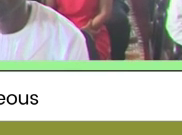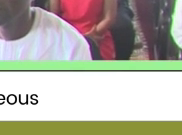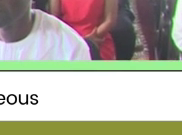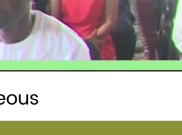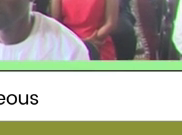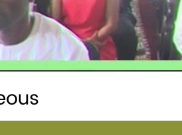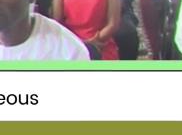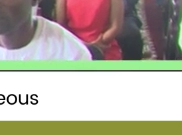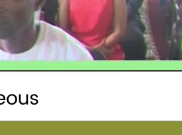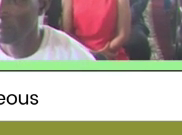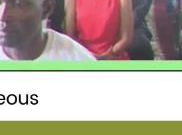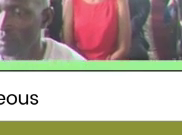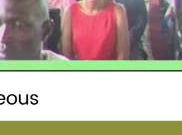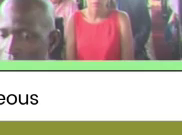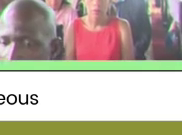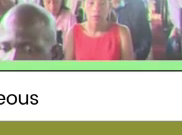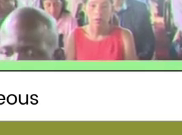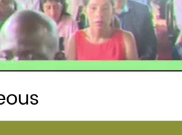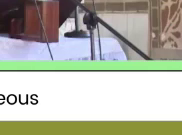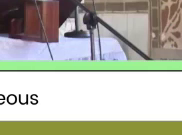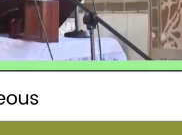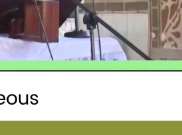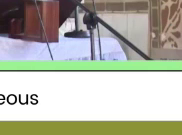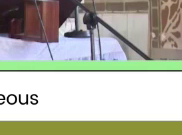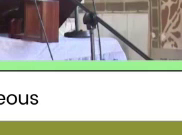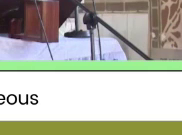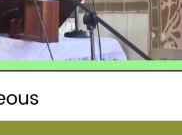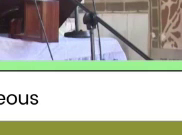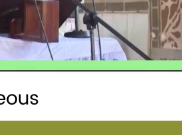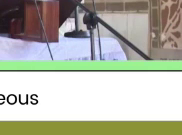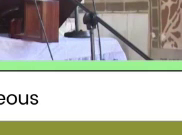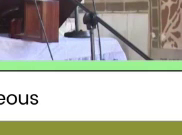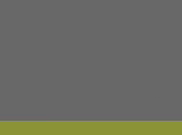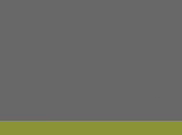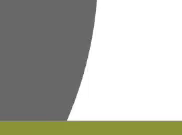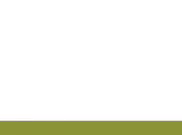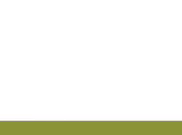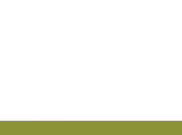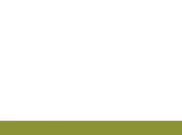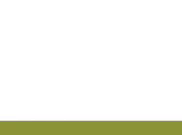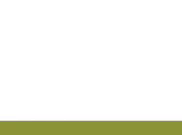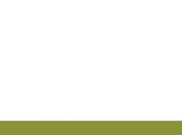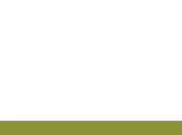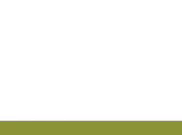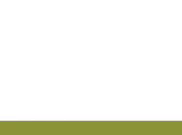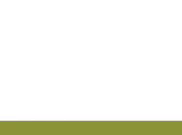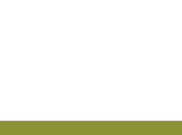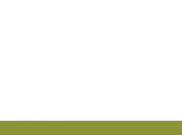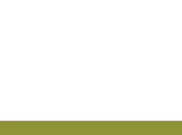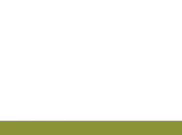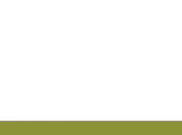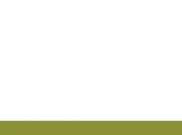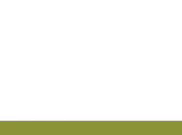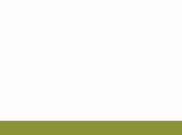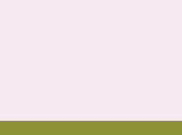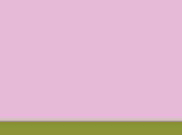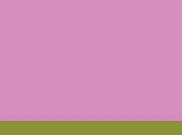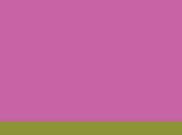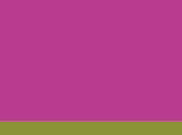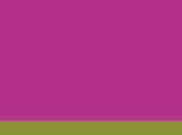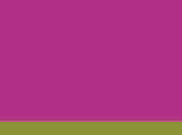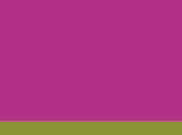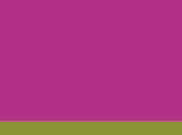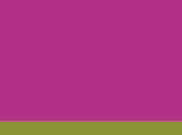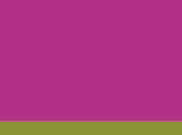why it is our diocesan patron feast day is because the Cathedral of Our Lady of the Assumption is